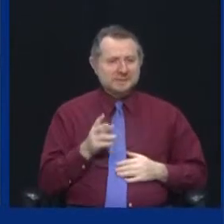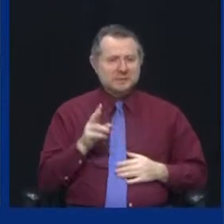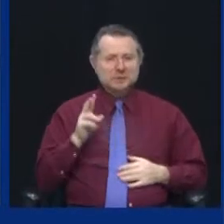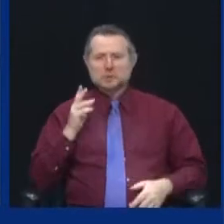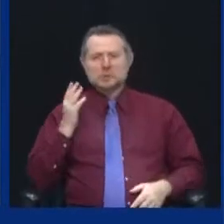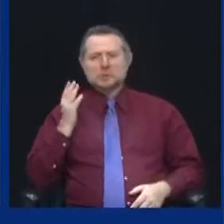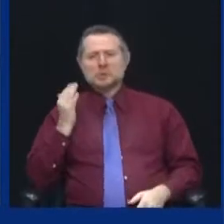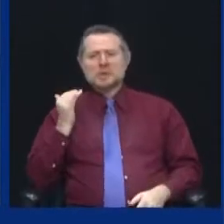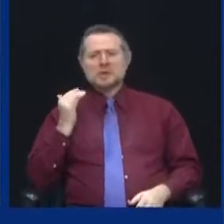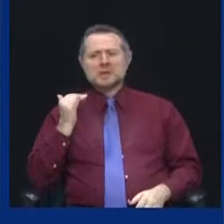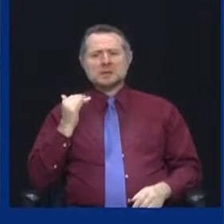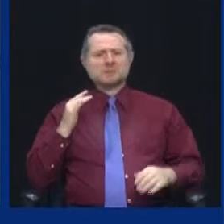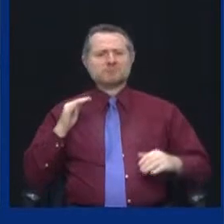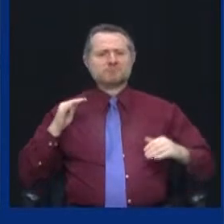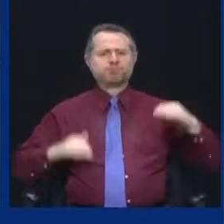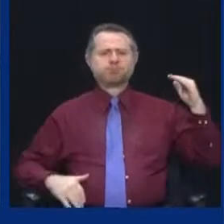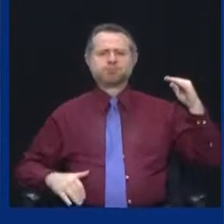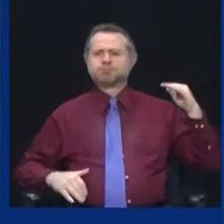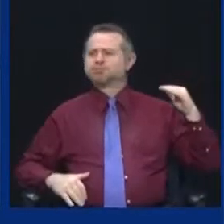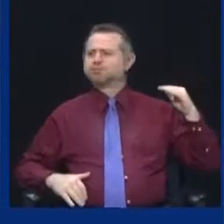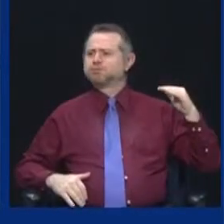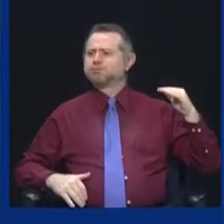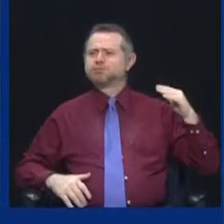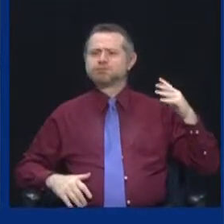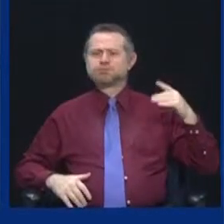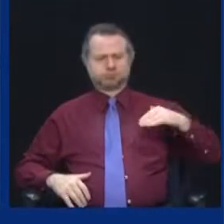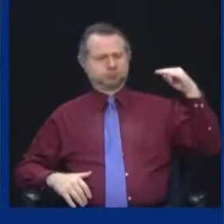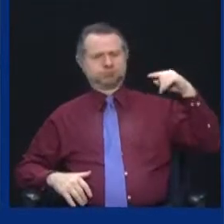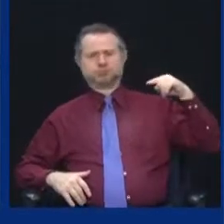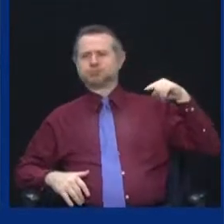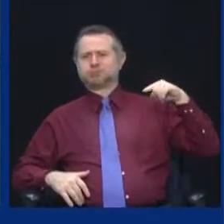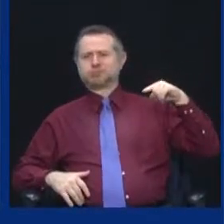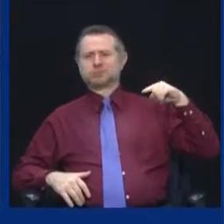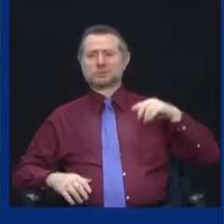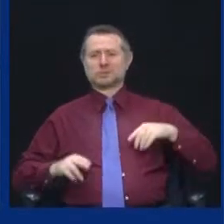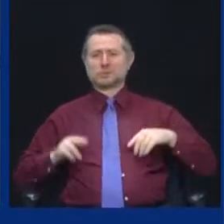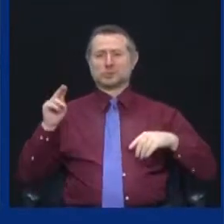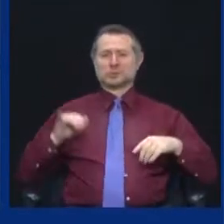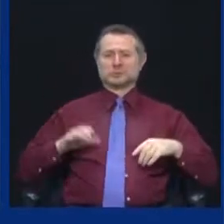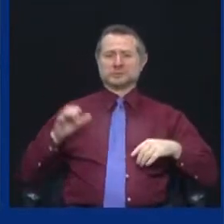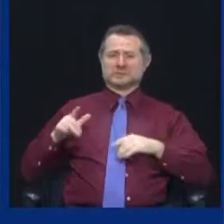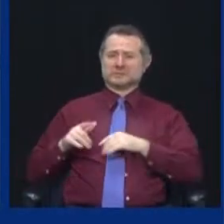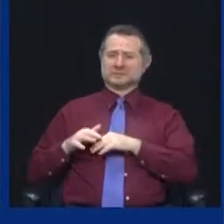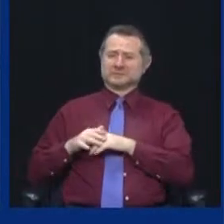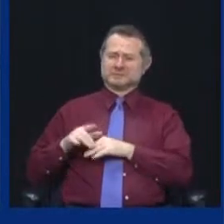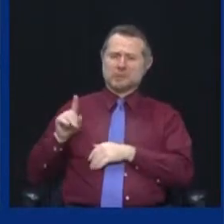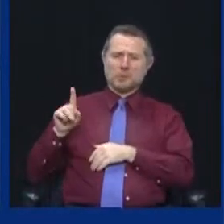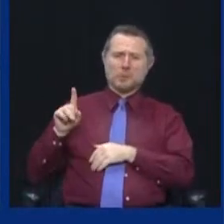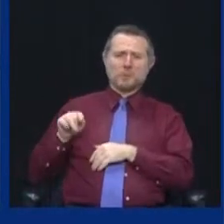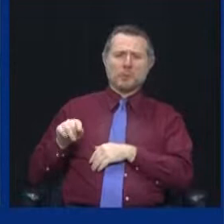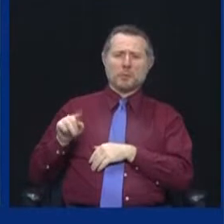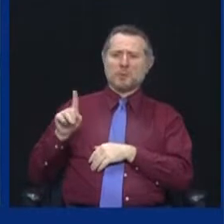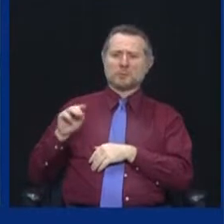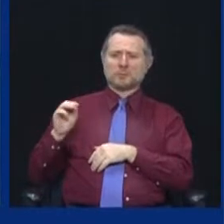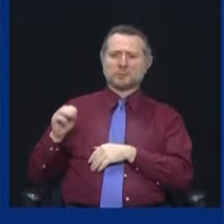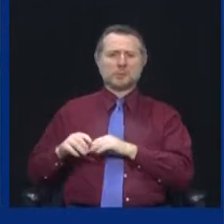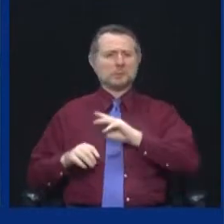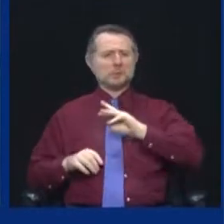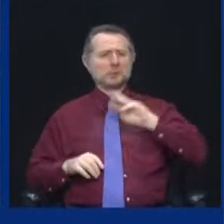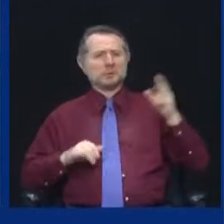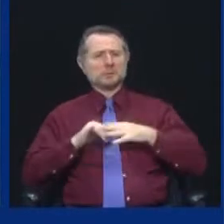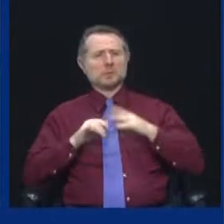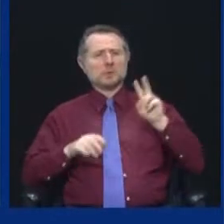the variance? Why the variance? Why do you have New York City at 1.1, Western New York at